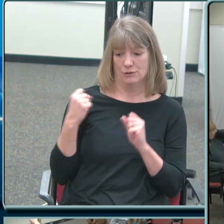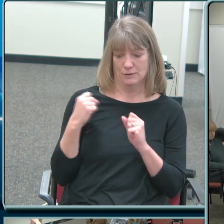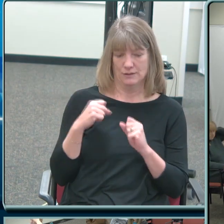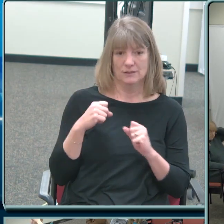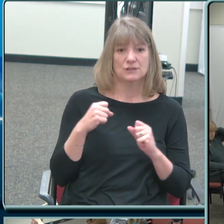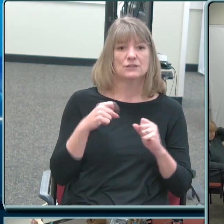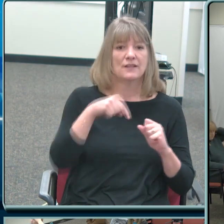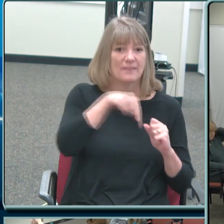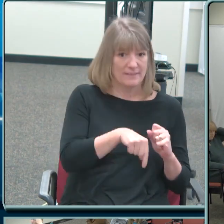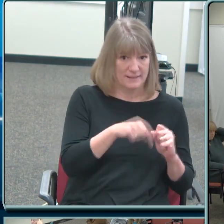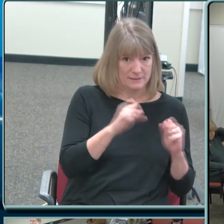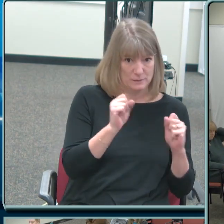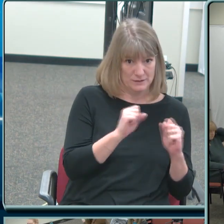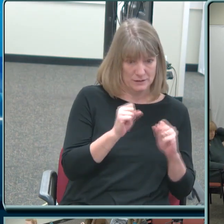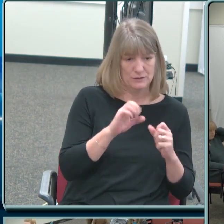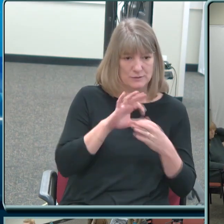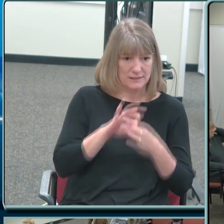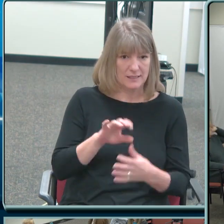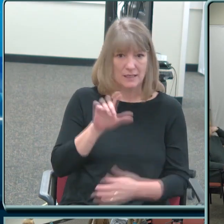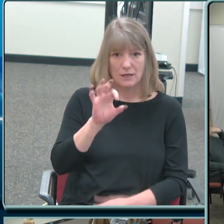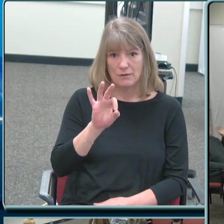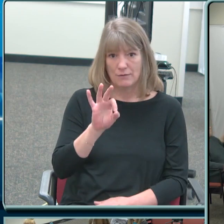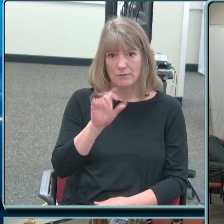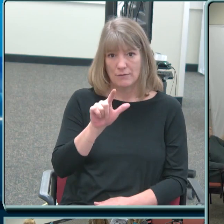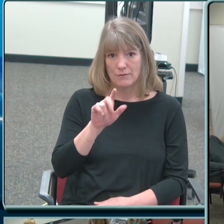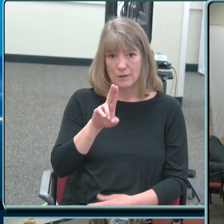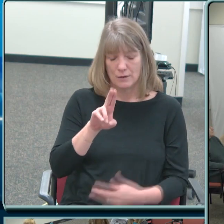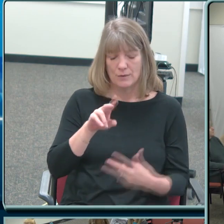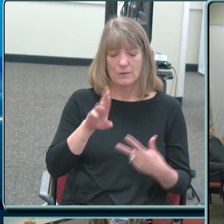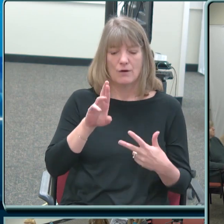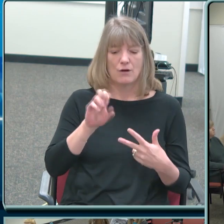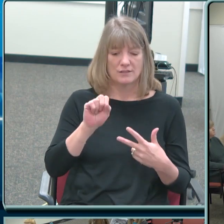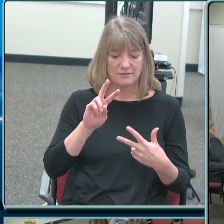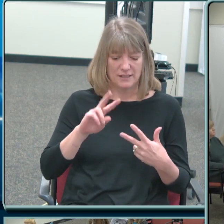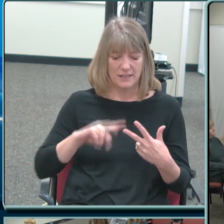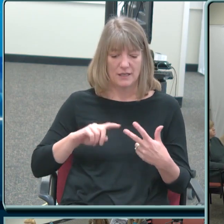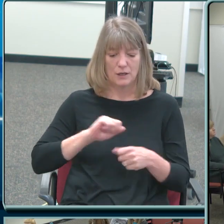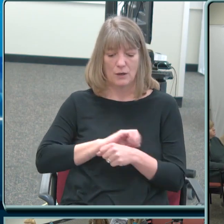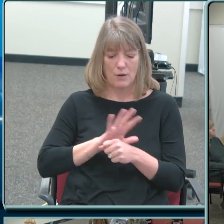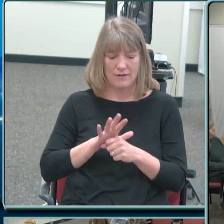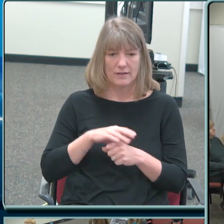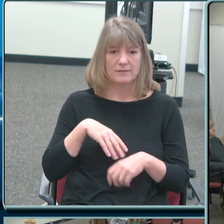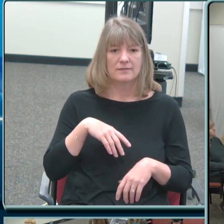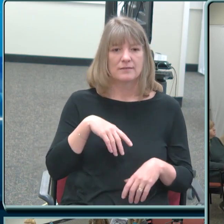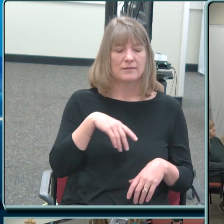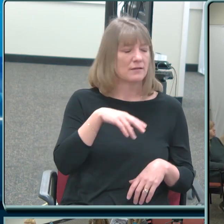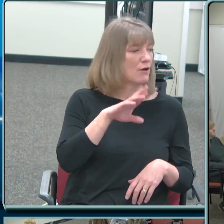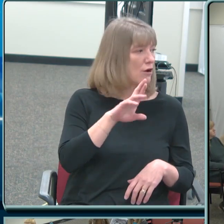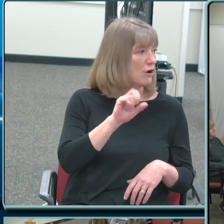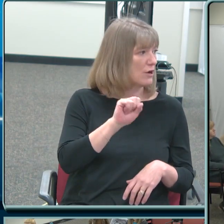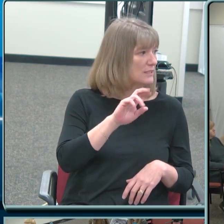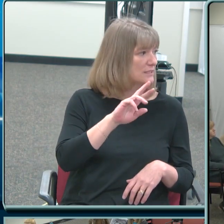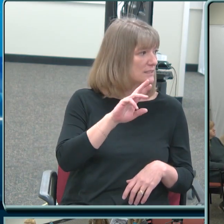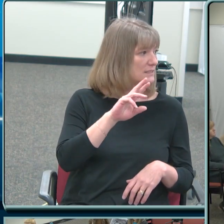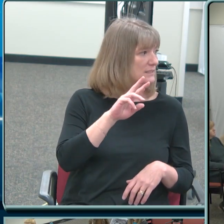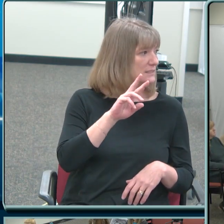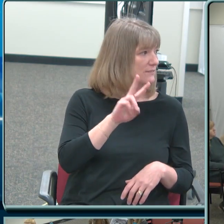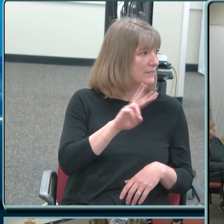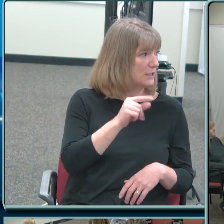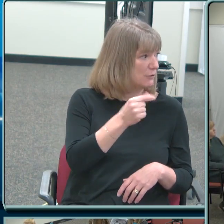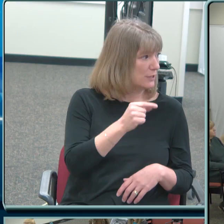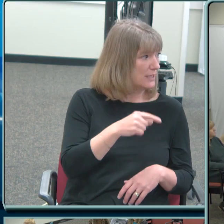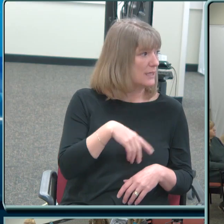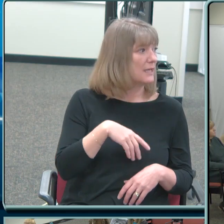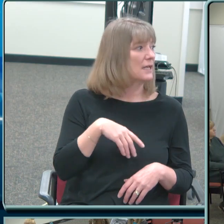winter season with flu, RSV, and COVID. RSV is in green, flu is in blue, COVID is